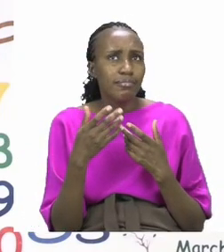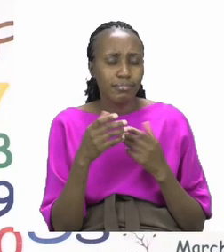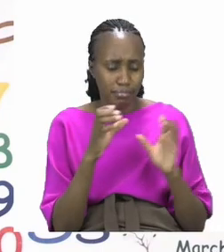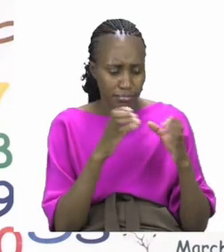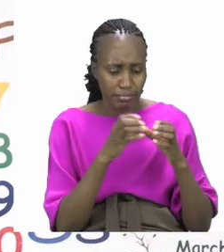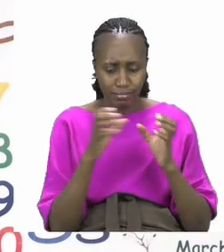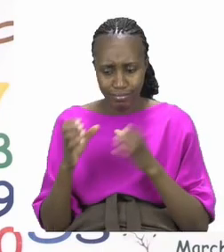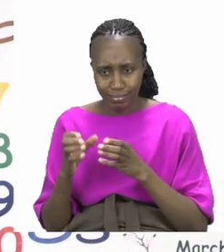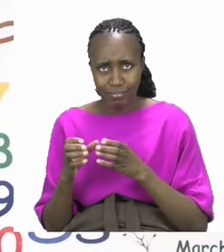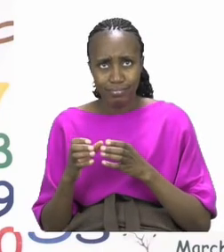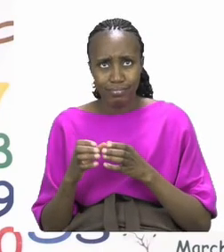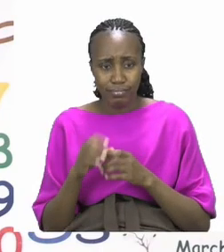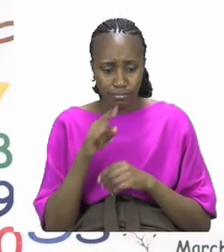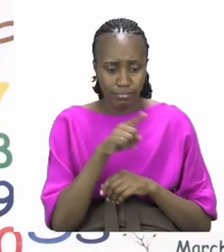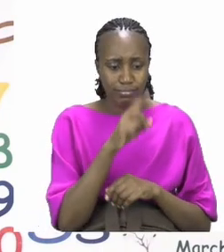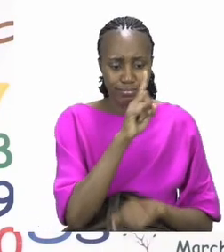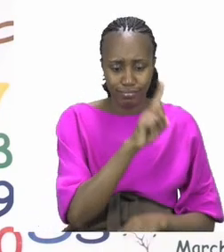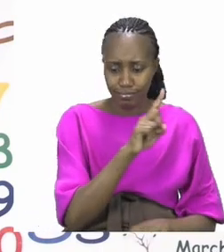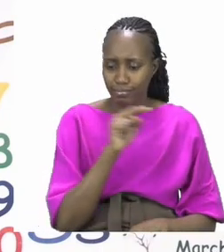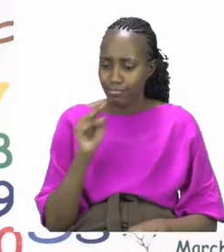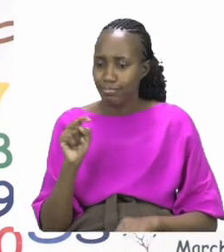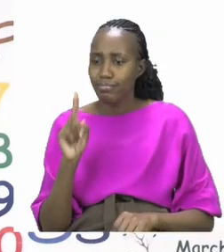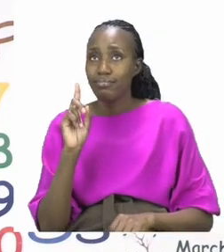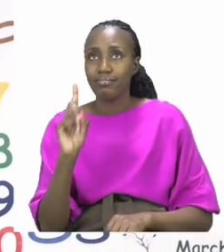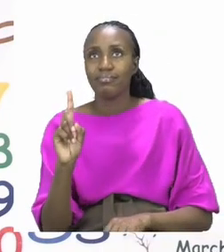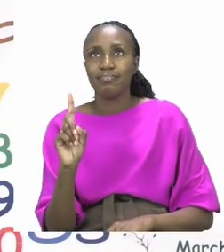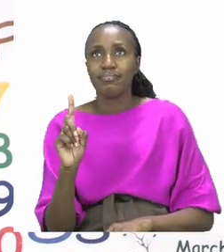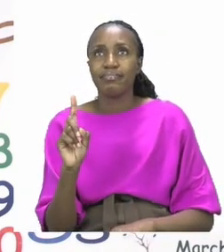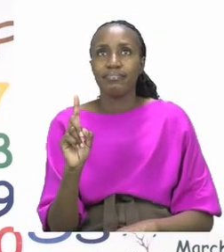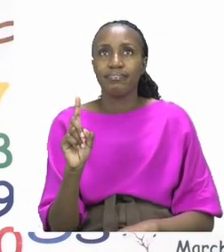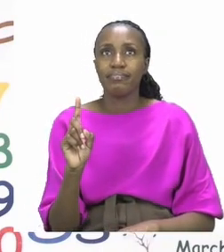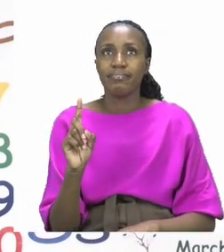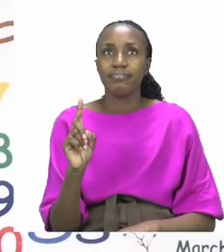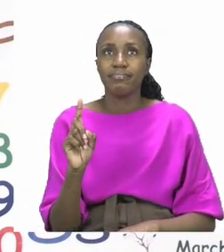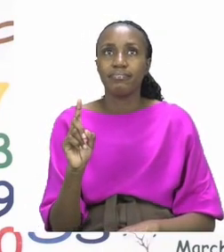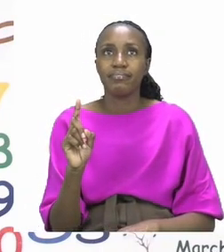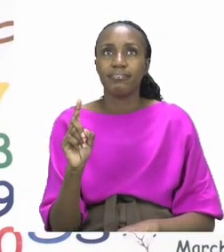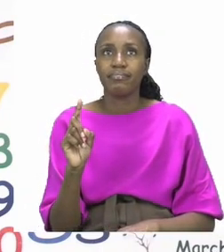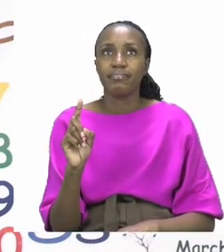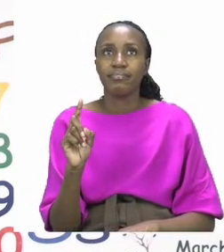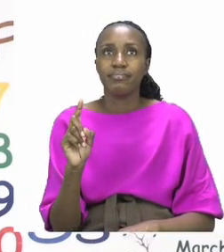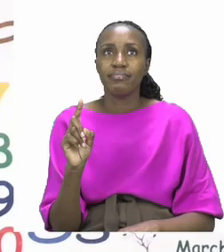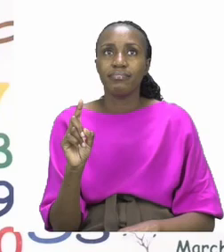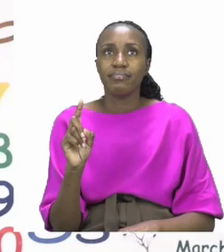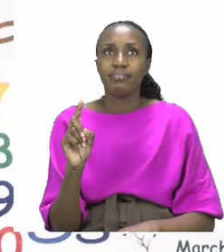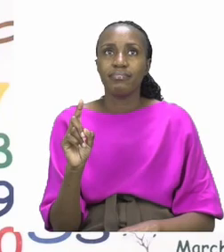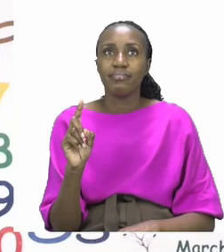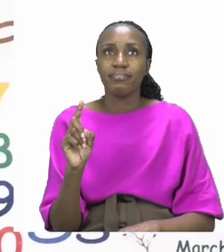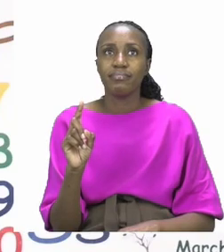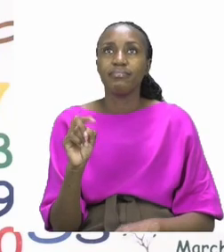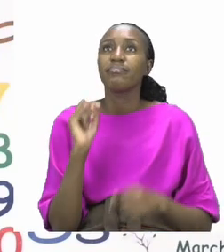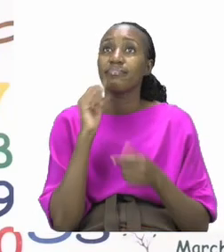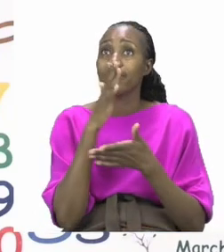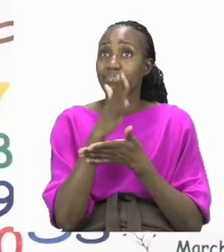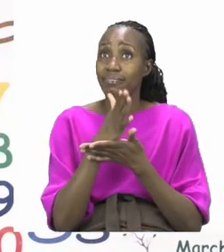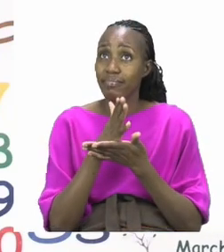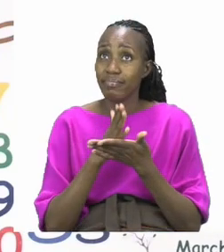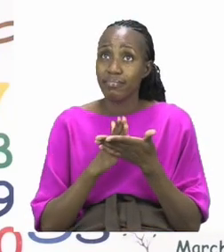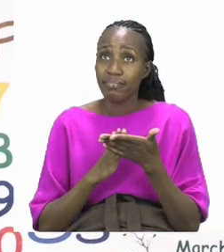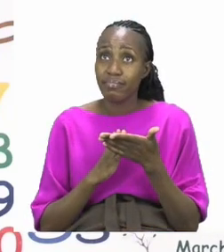It looks like this friend has 1 and this friend has 1. So that means if I halve 2,